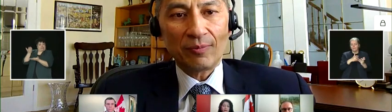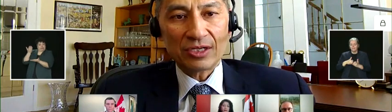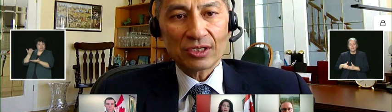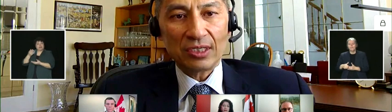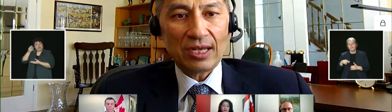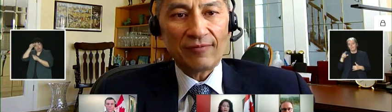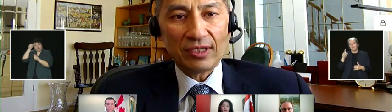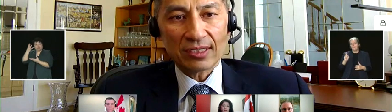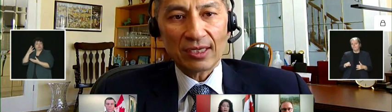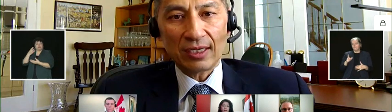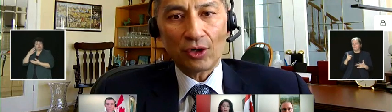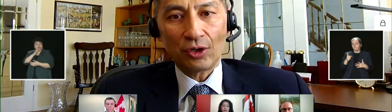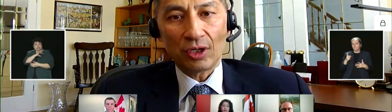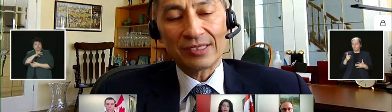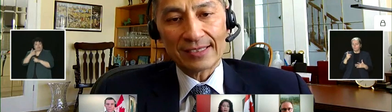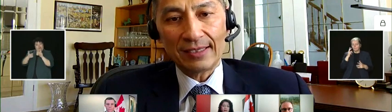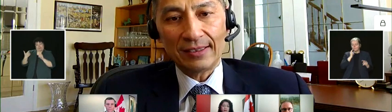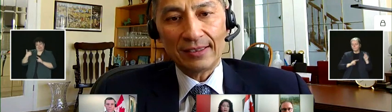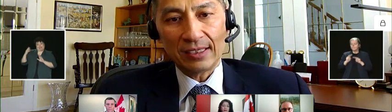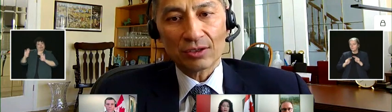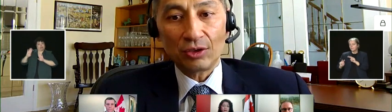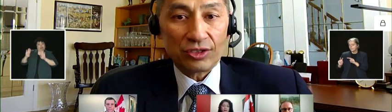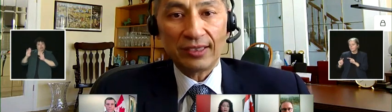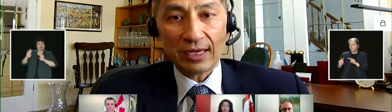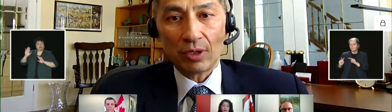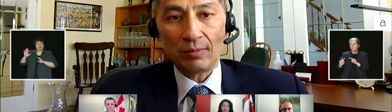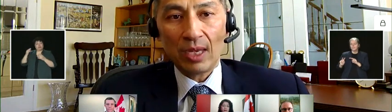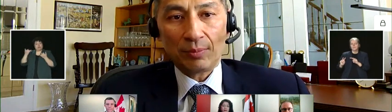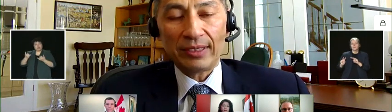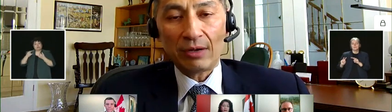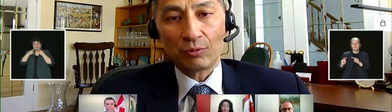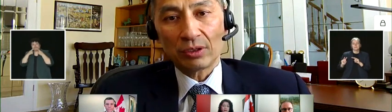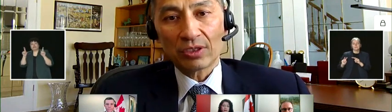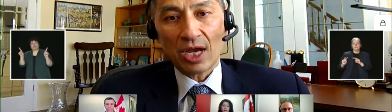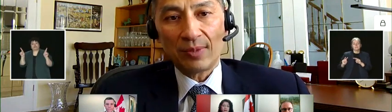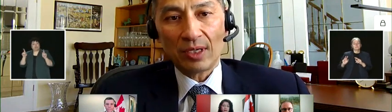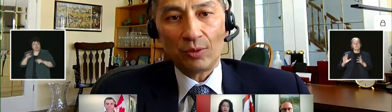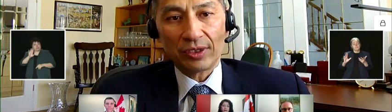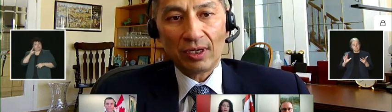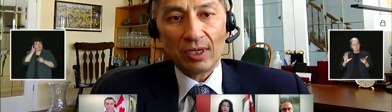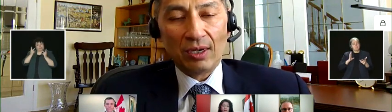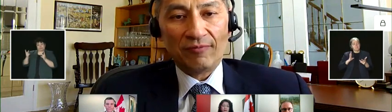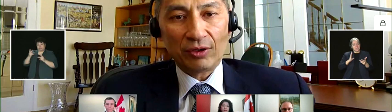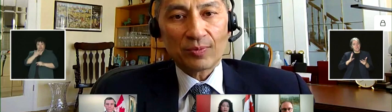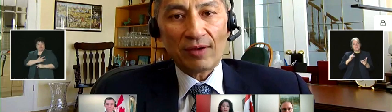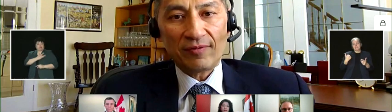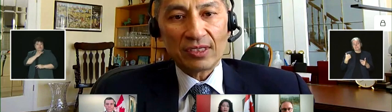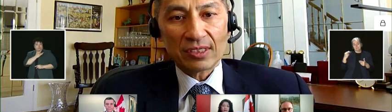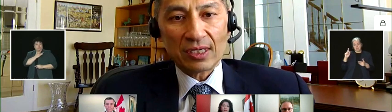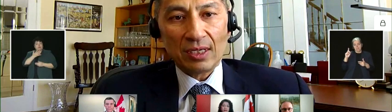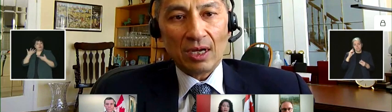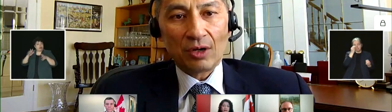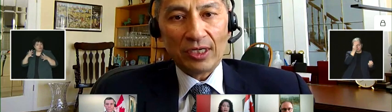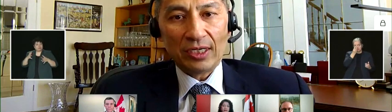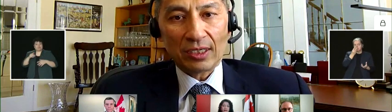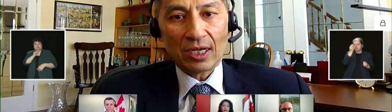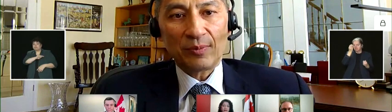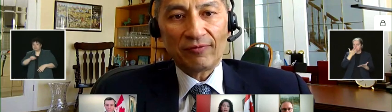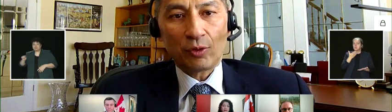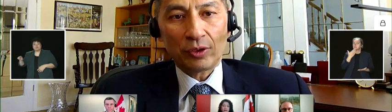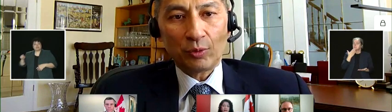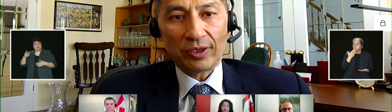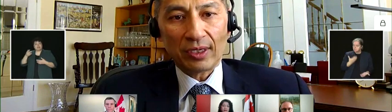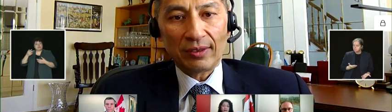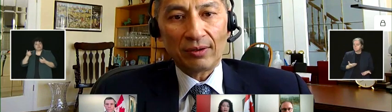good information and evidence that they heard on Sunday. And so you're seeing that play out in real time with various provinces already